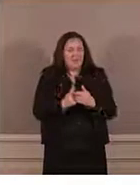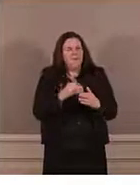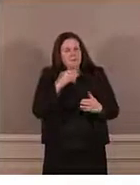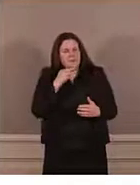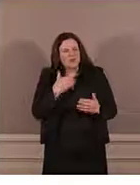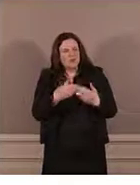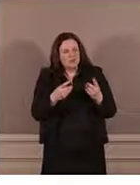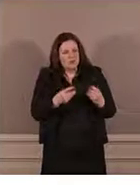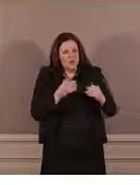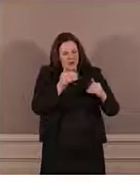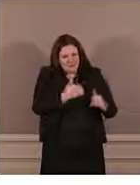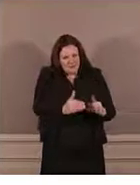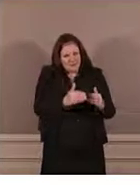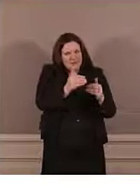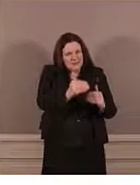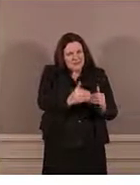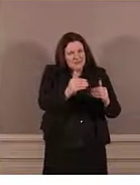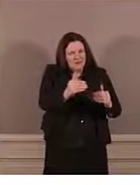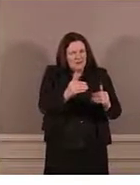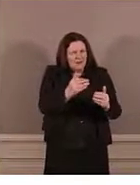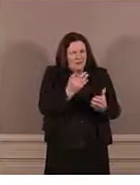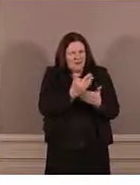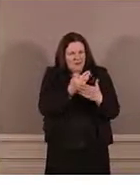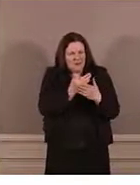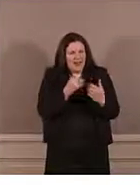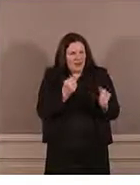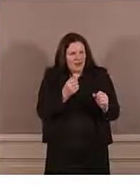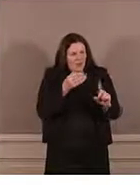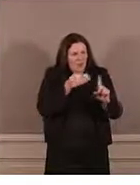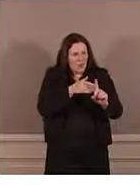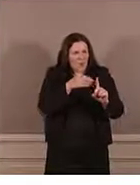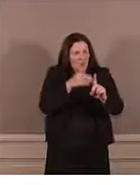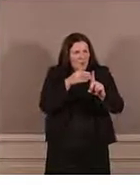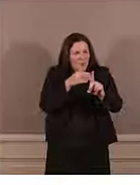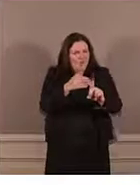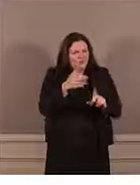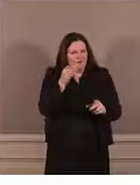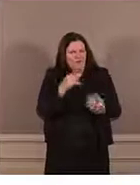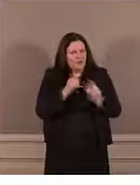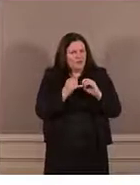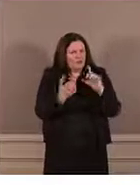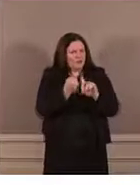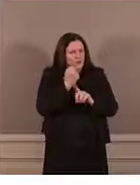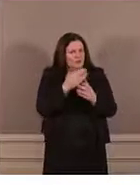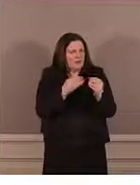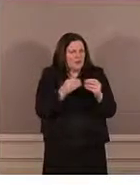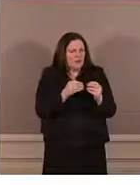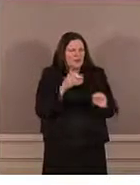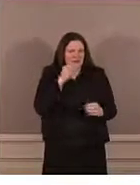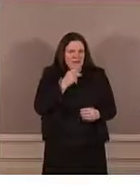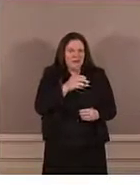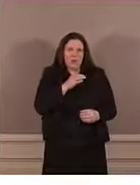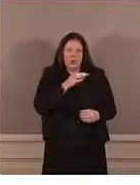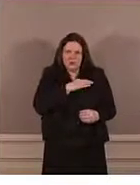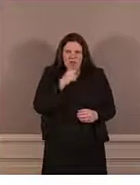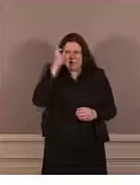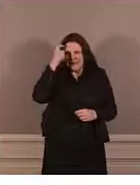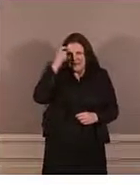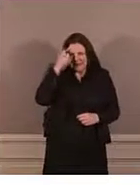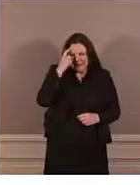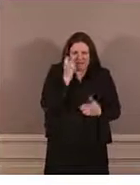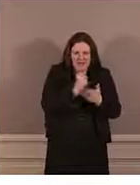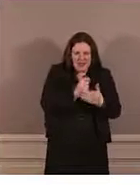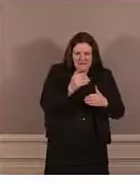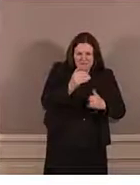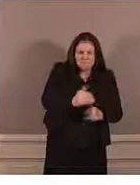setting incremental steps or smaller sub-goals when it came to trying to achieve something. They were very good at setting realistic